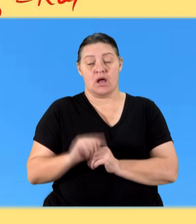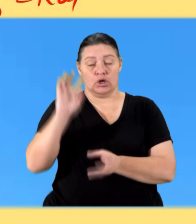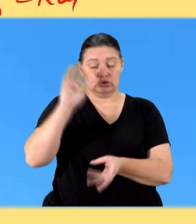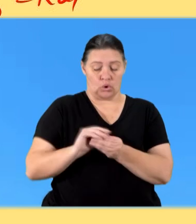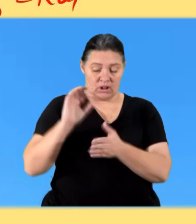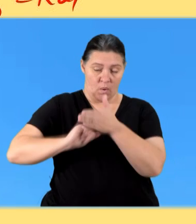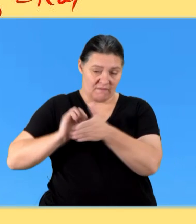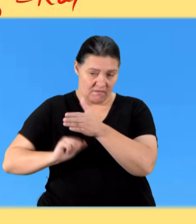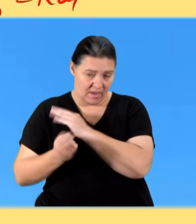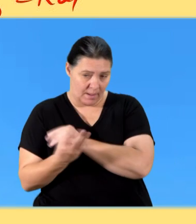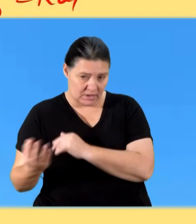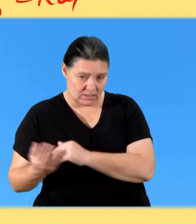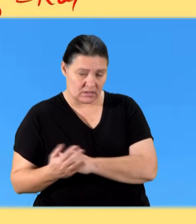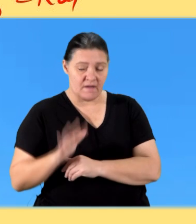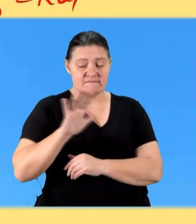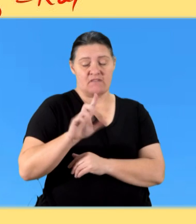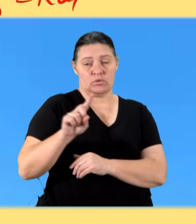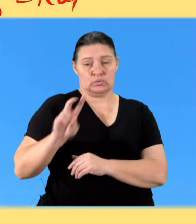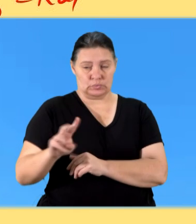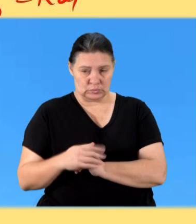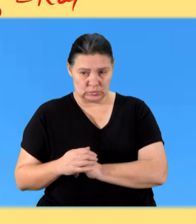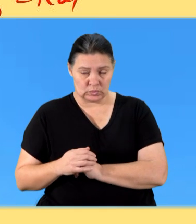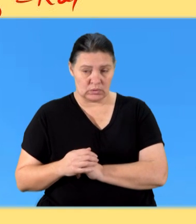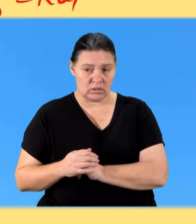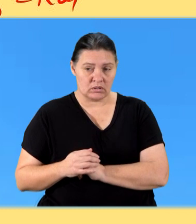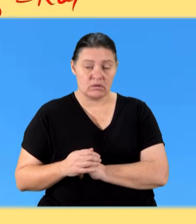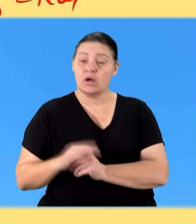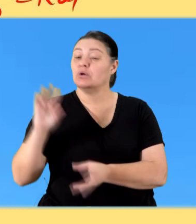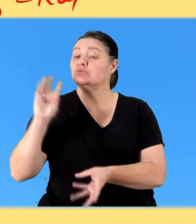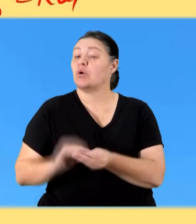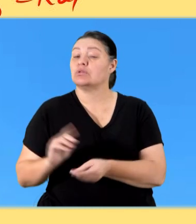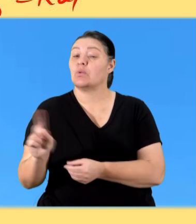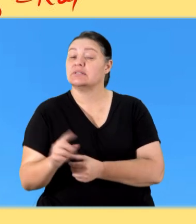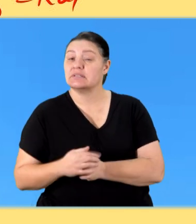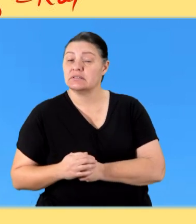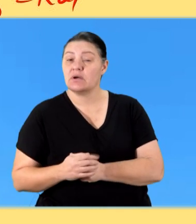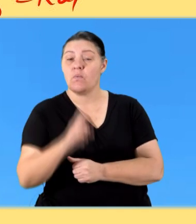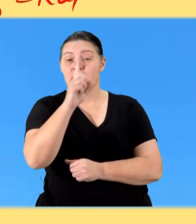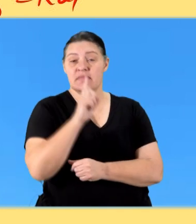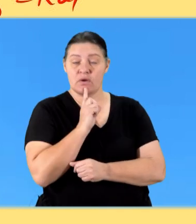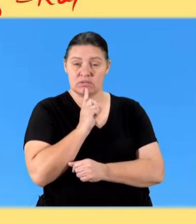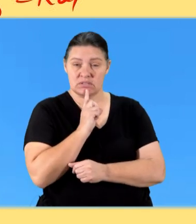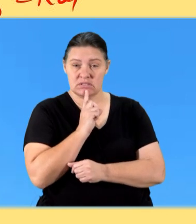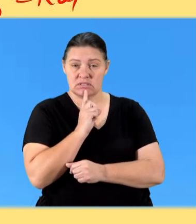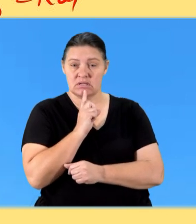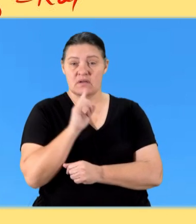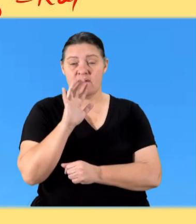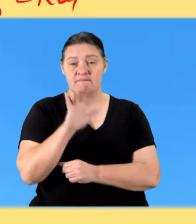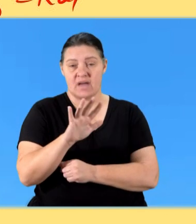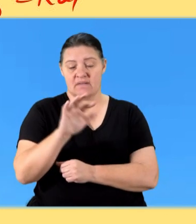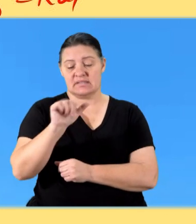minus your total deductions, 512. And your total amount should be